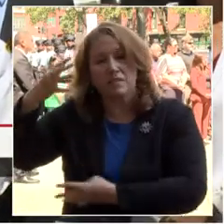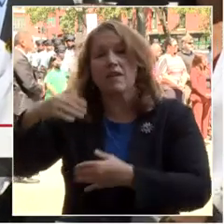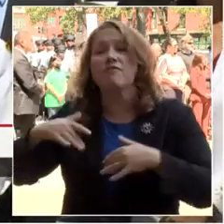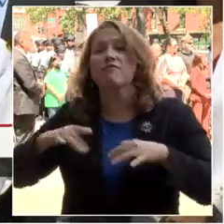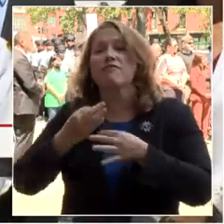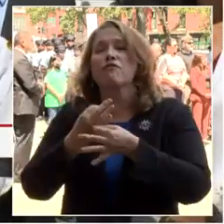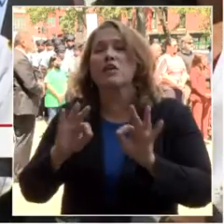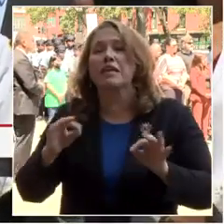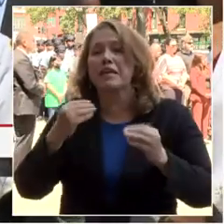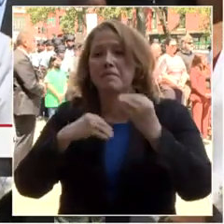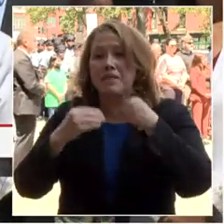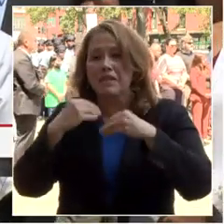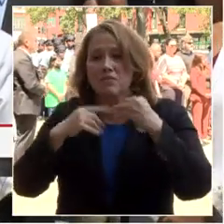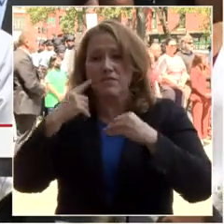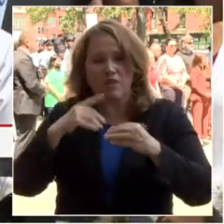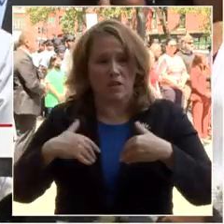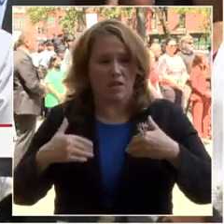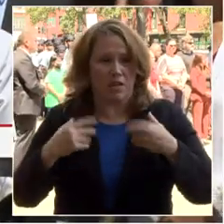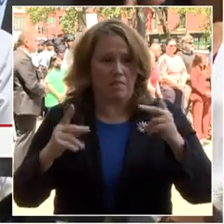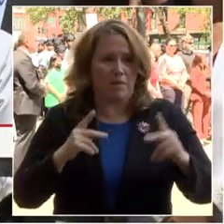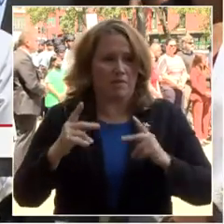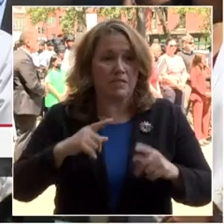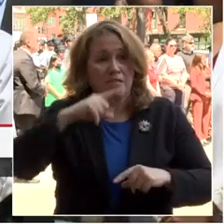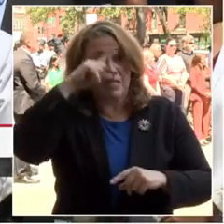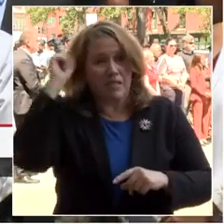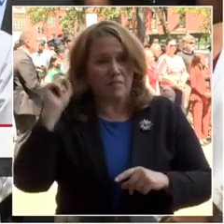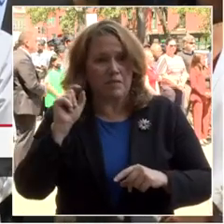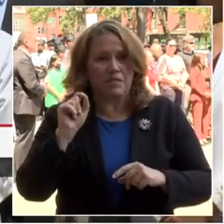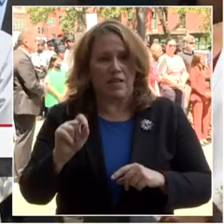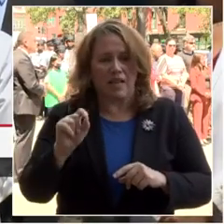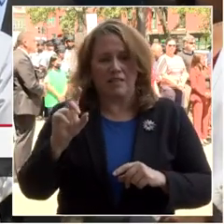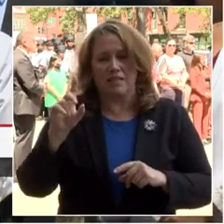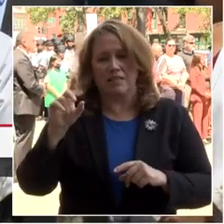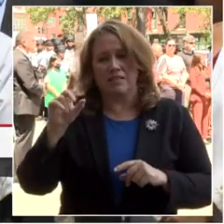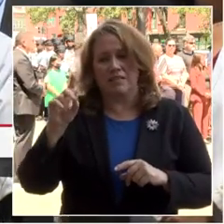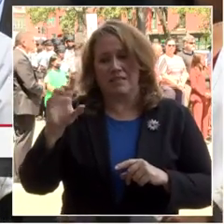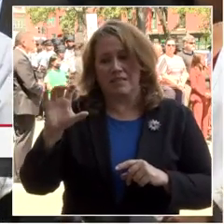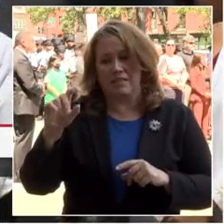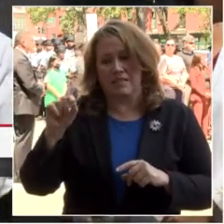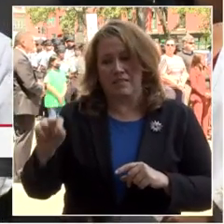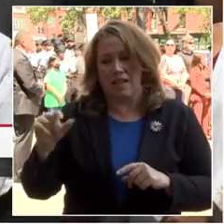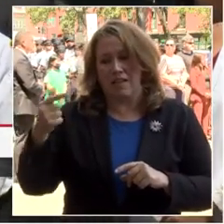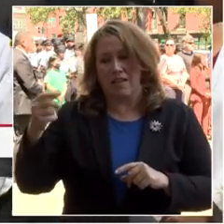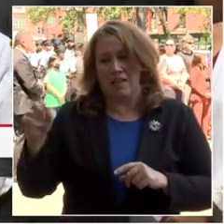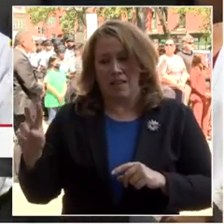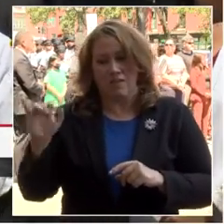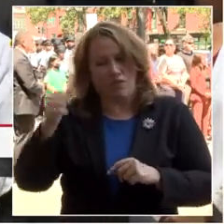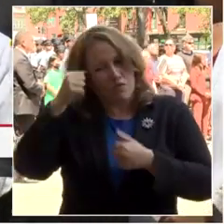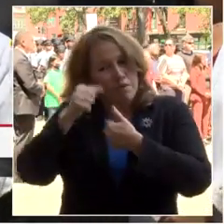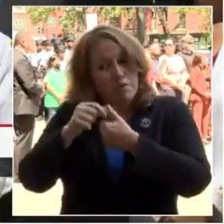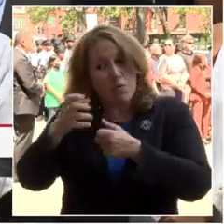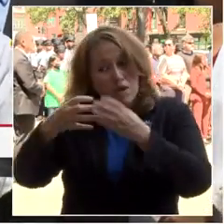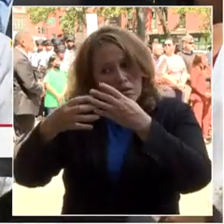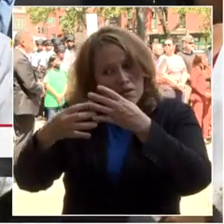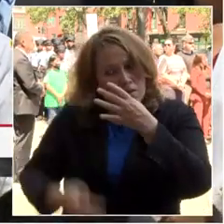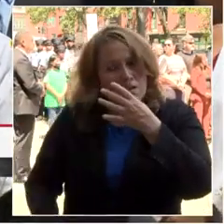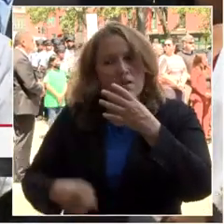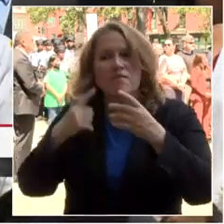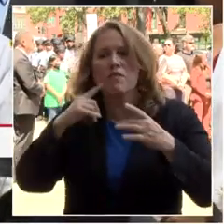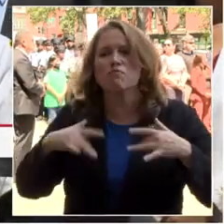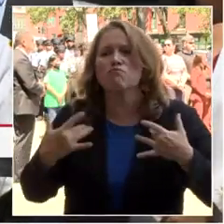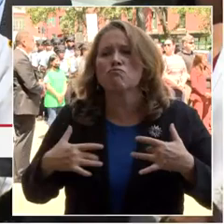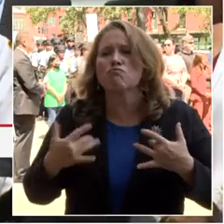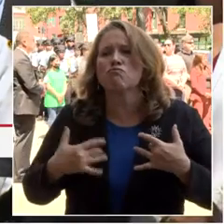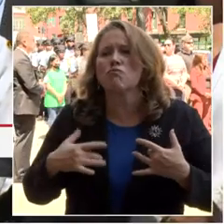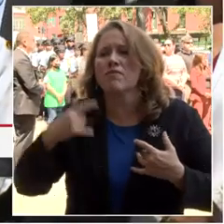called summer.dc.gov, which provides a comprehensive list of all the activities that are available for teens and